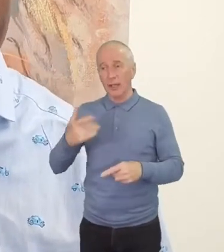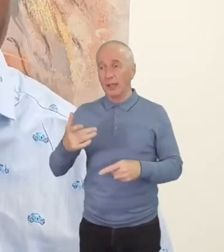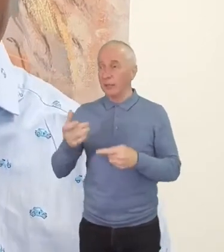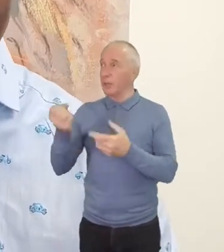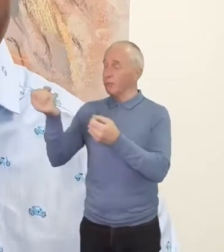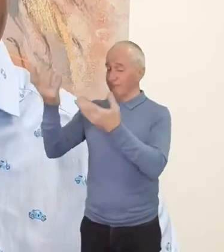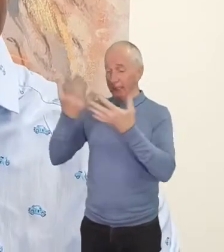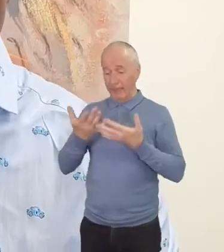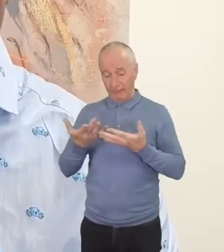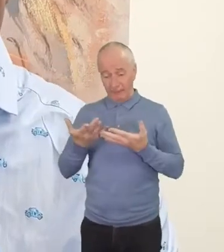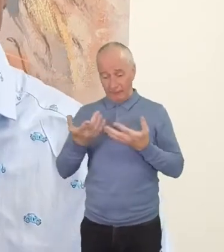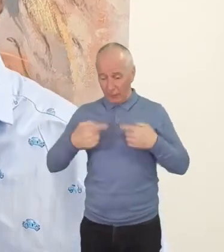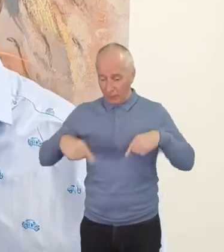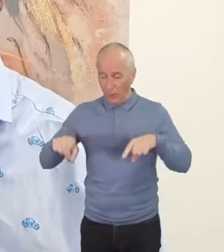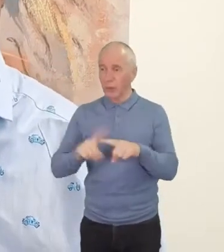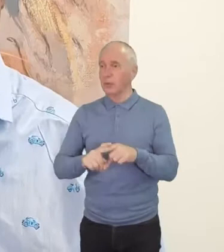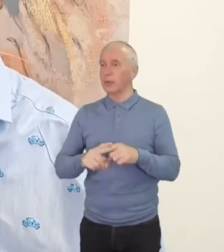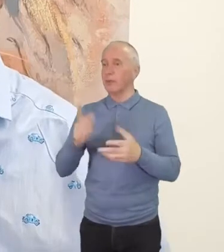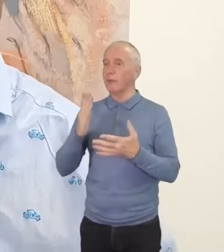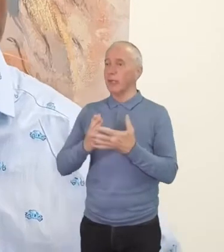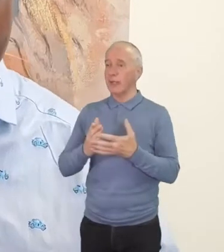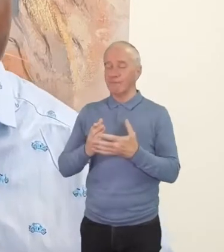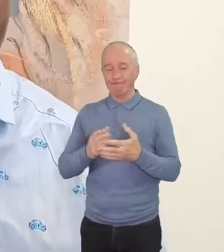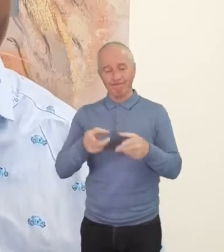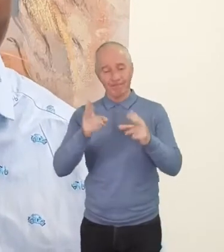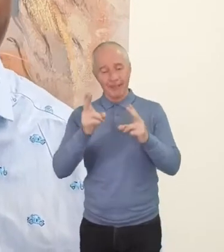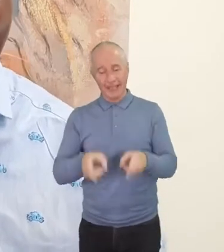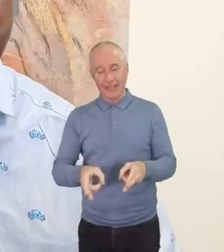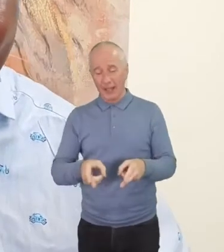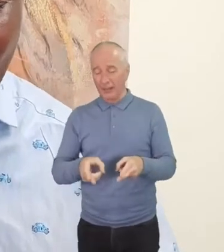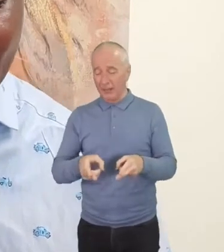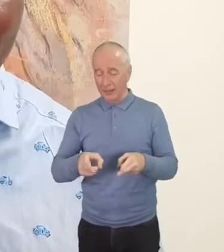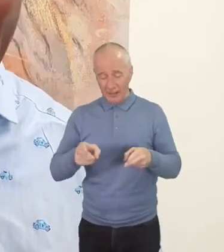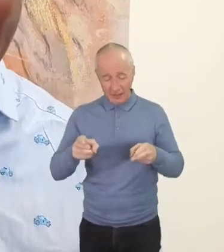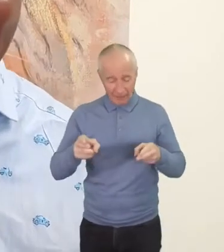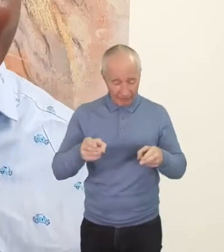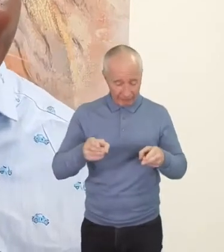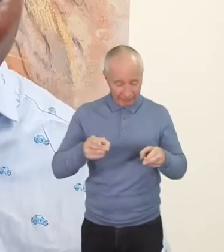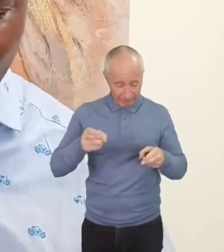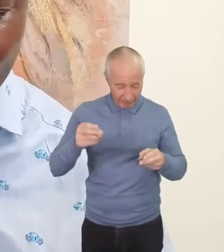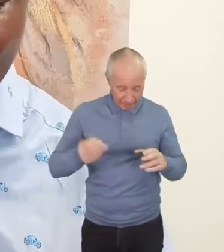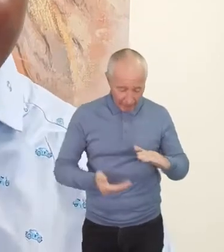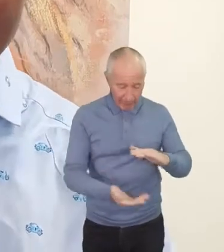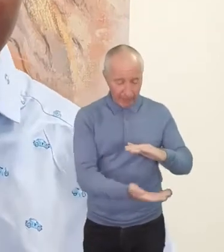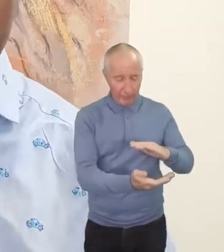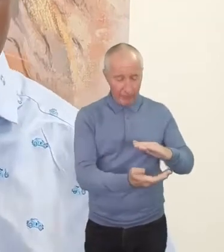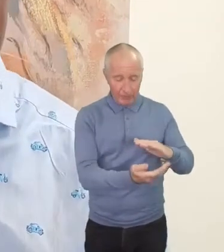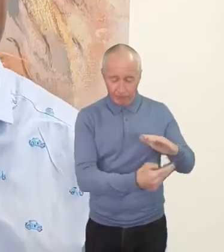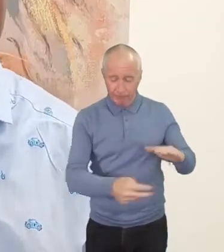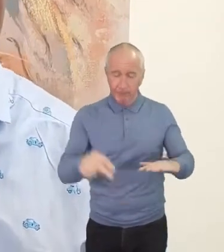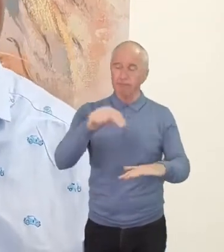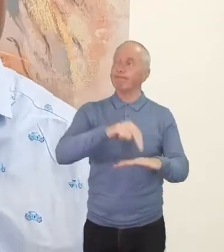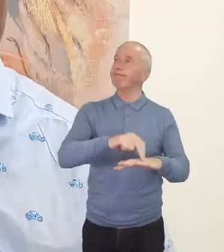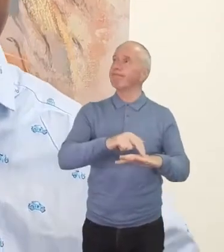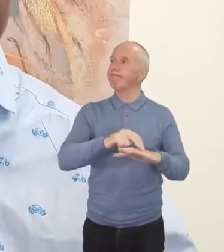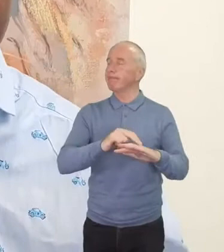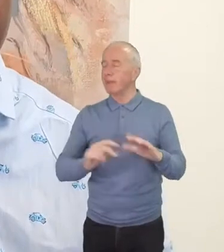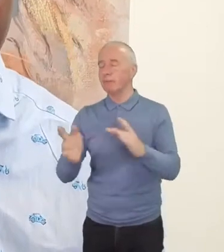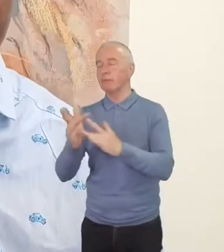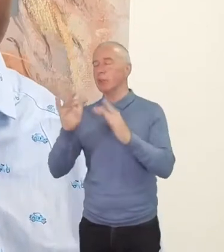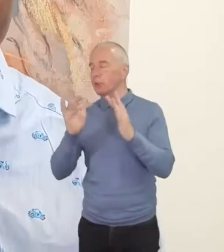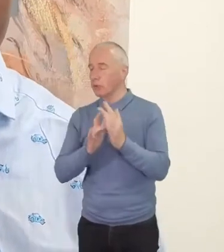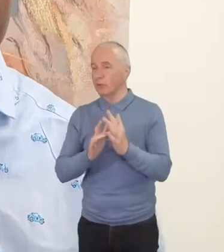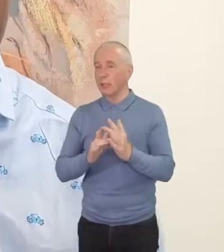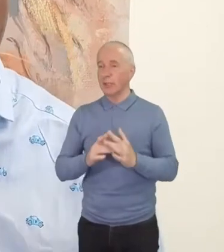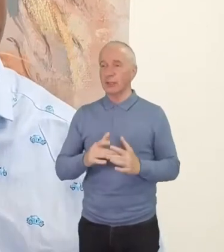us on account of the death, the burial, and the resurrection of Jesus Christ. It is in